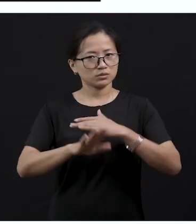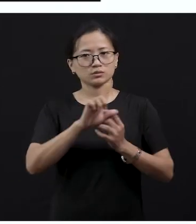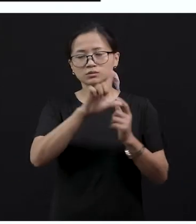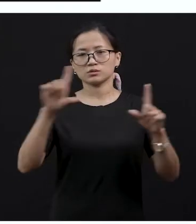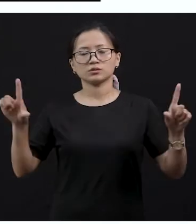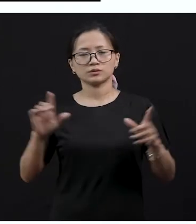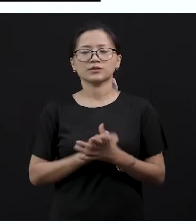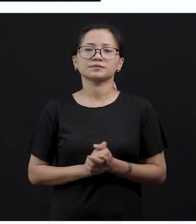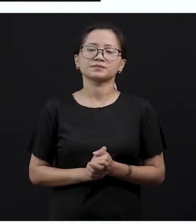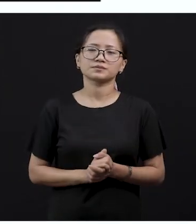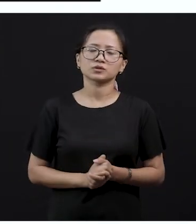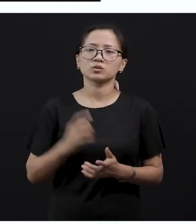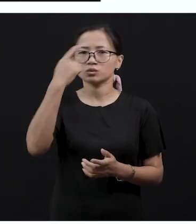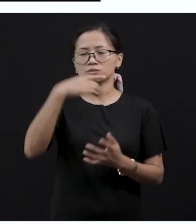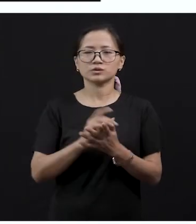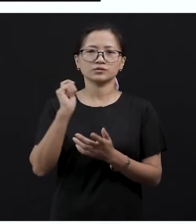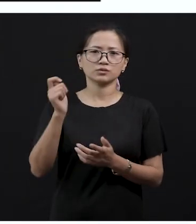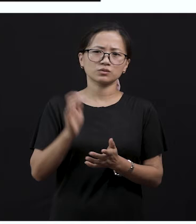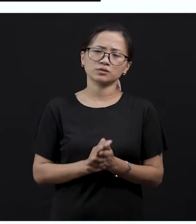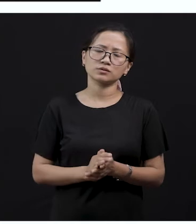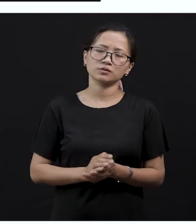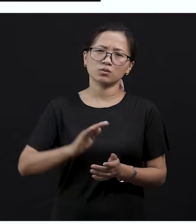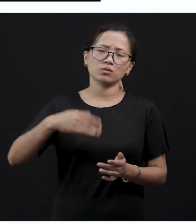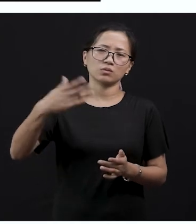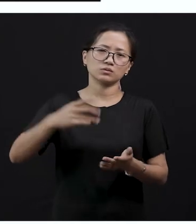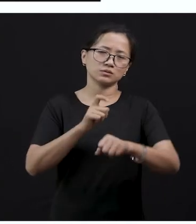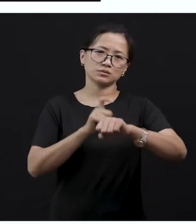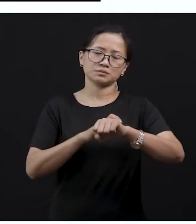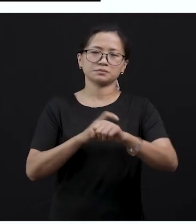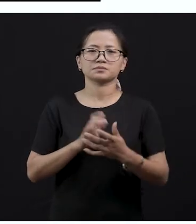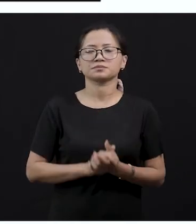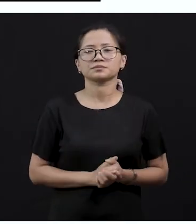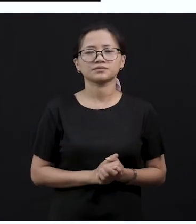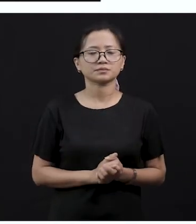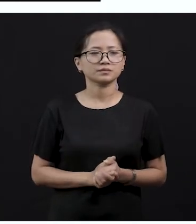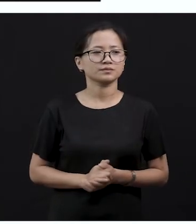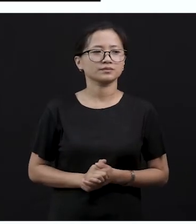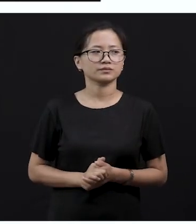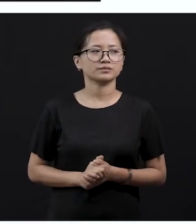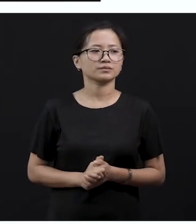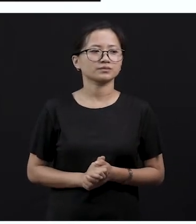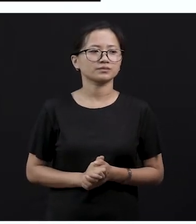at home and they had to work and work the entire time. All right. Now,